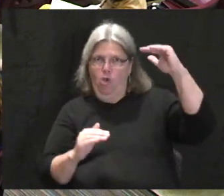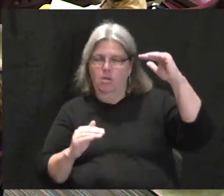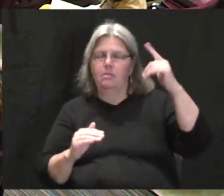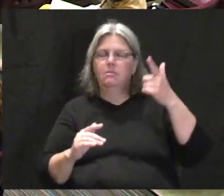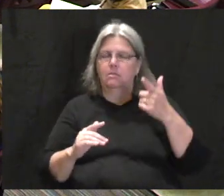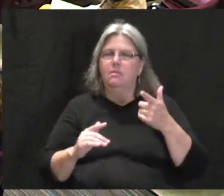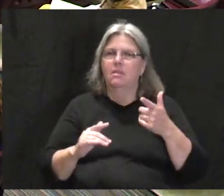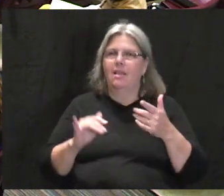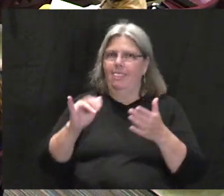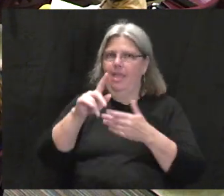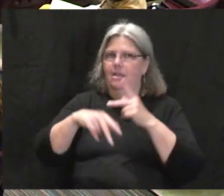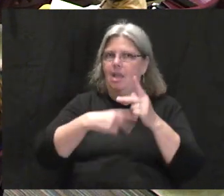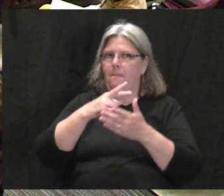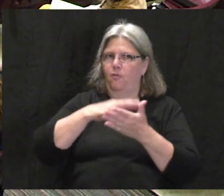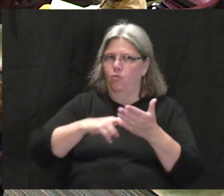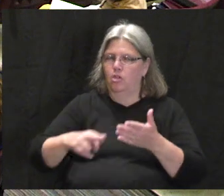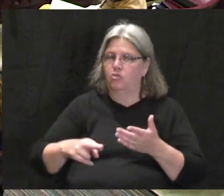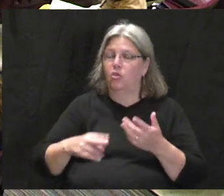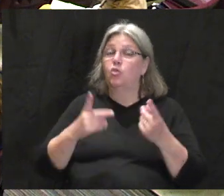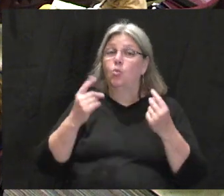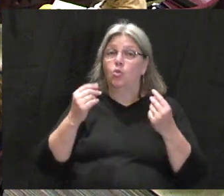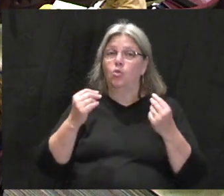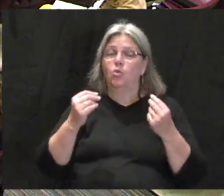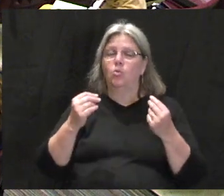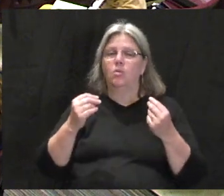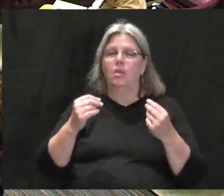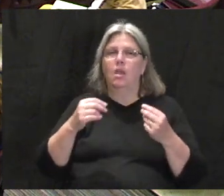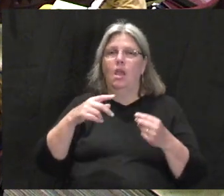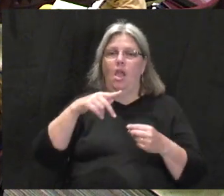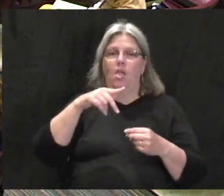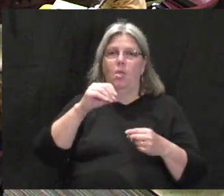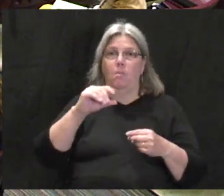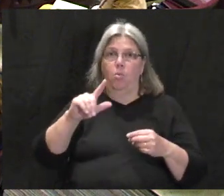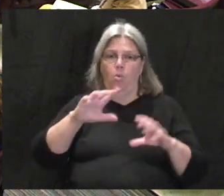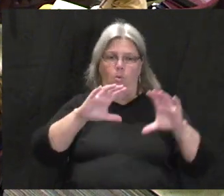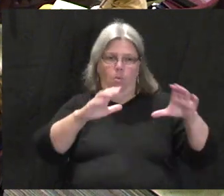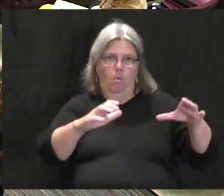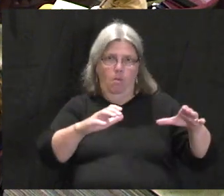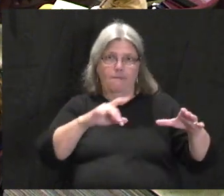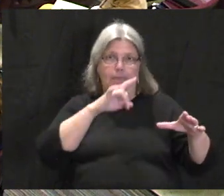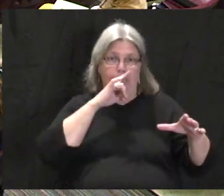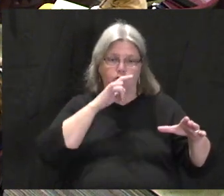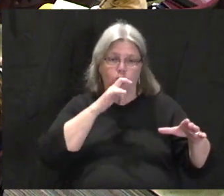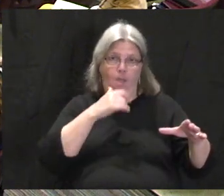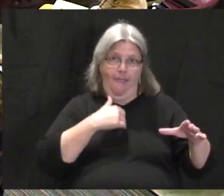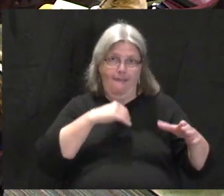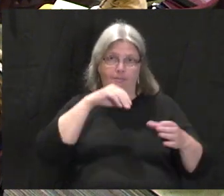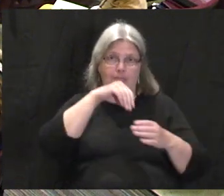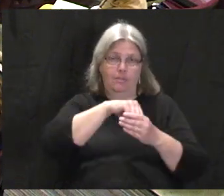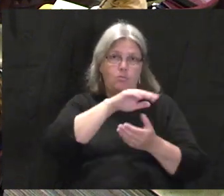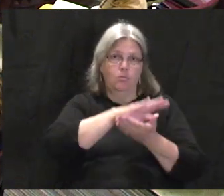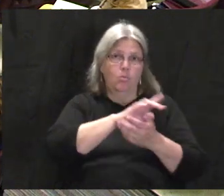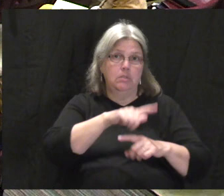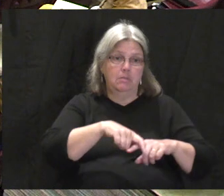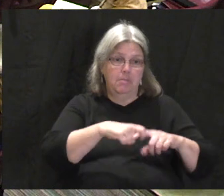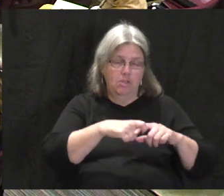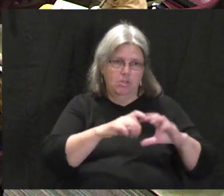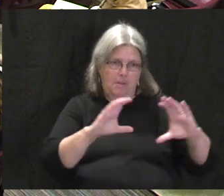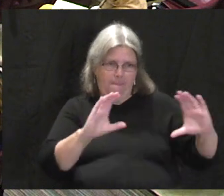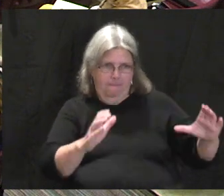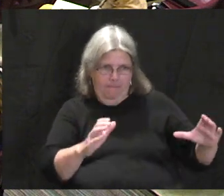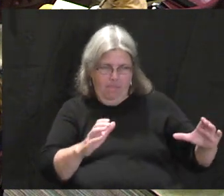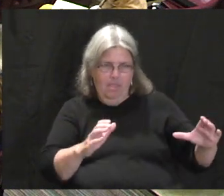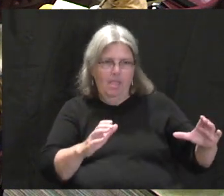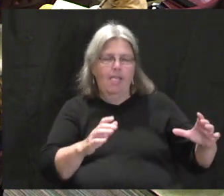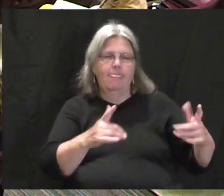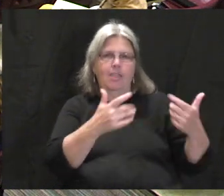You take the pool of kids who have in-school suspensions, and then you figure out what the composition by subgroup is. So,